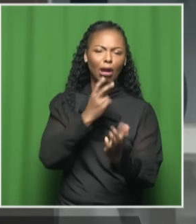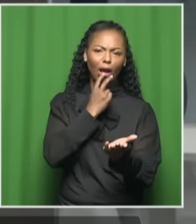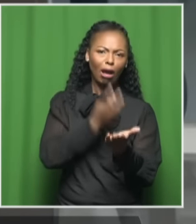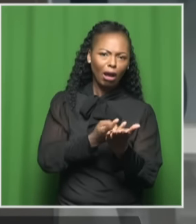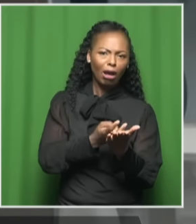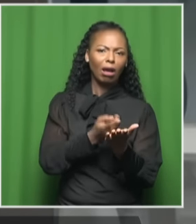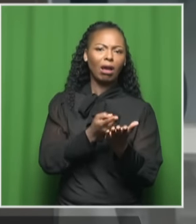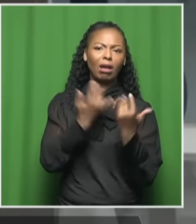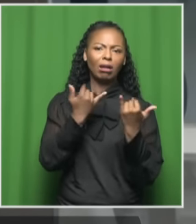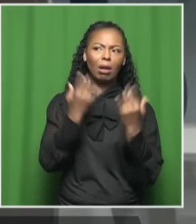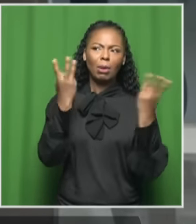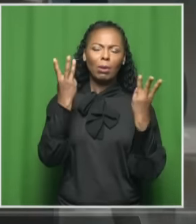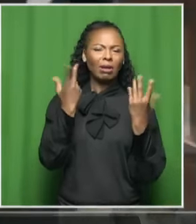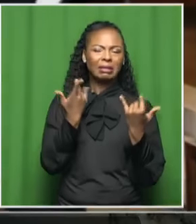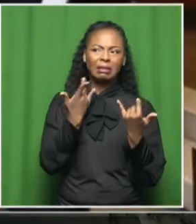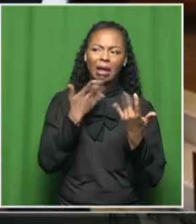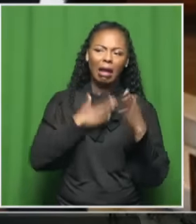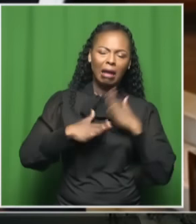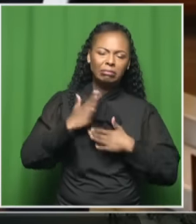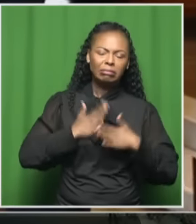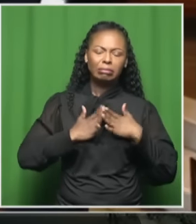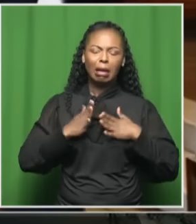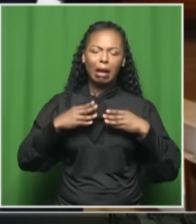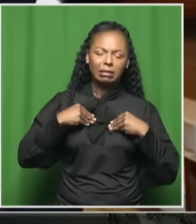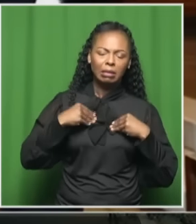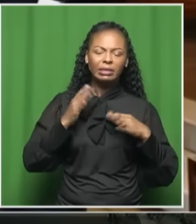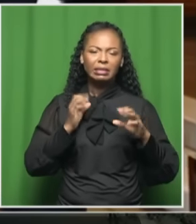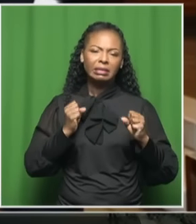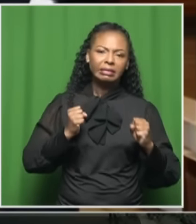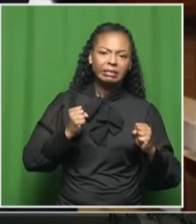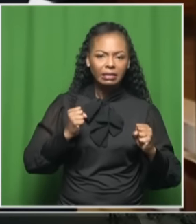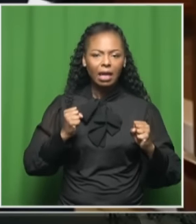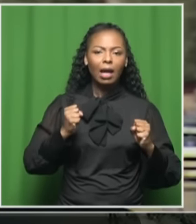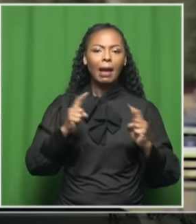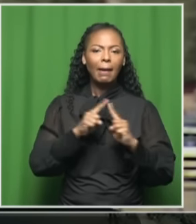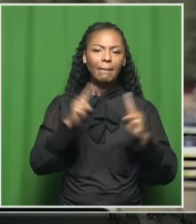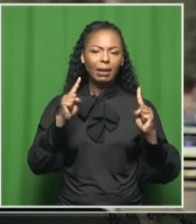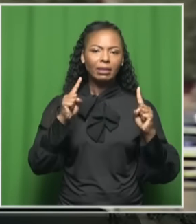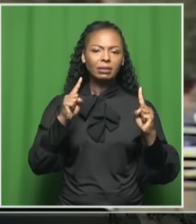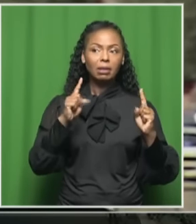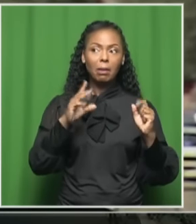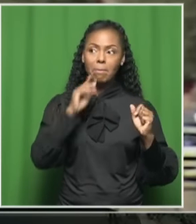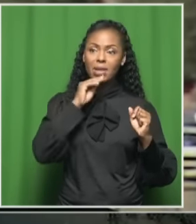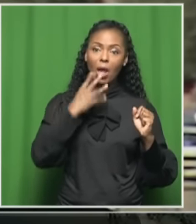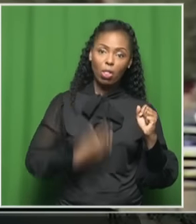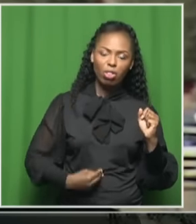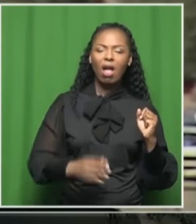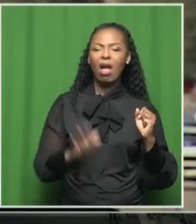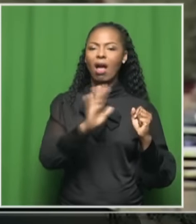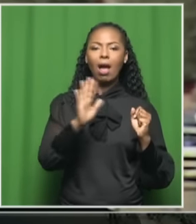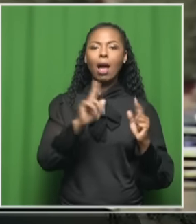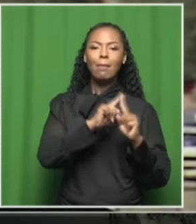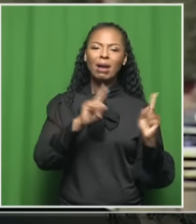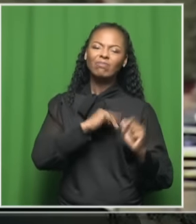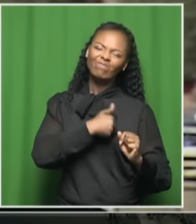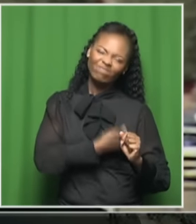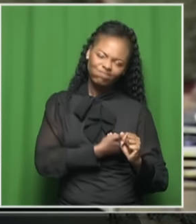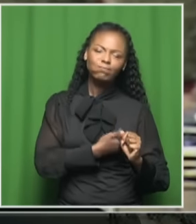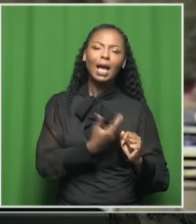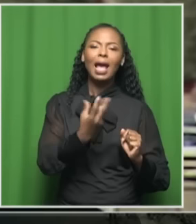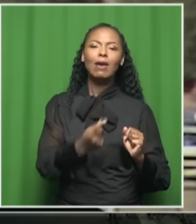coming to terms with what just happened. Yeah, but we are in that space that we are not hopeless, but it hurts because we've lost someone